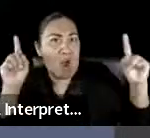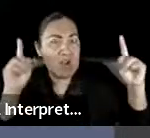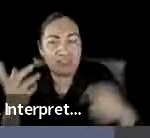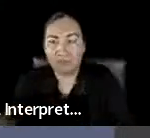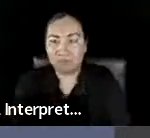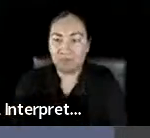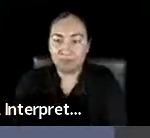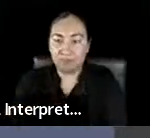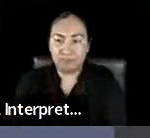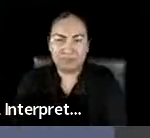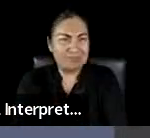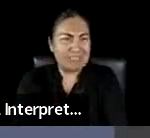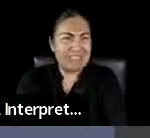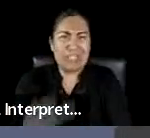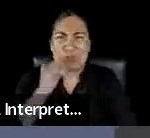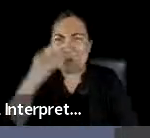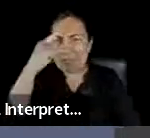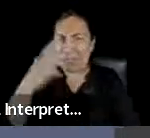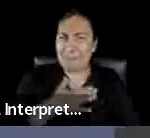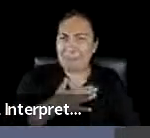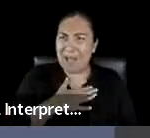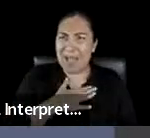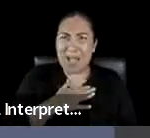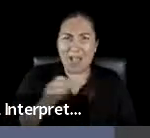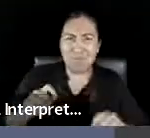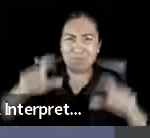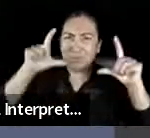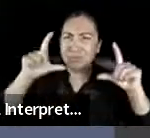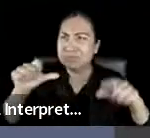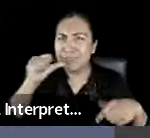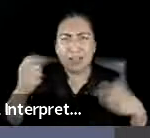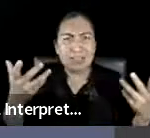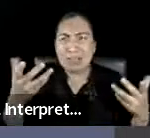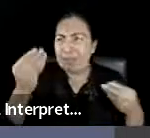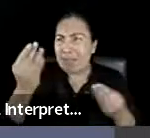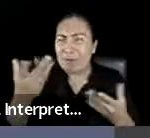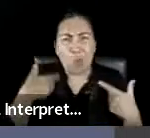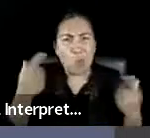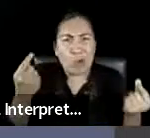I don't think I'm back on video, so tech support, let me know what actions I need to take.